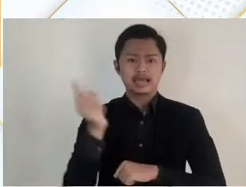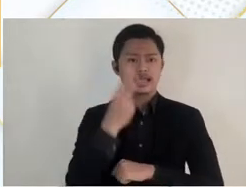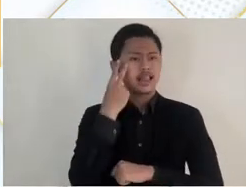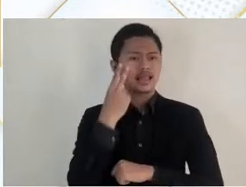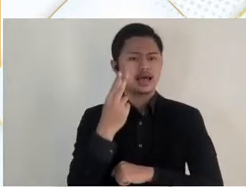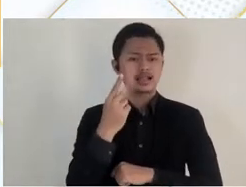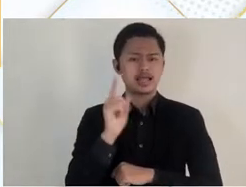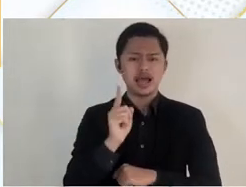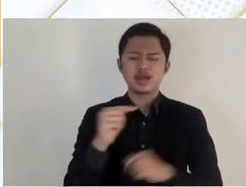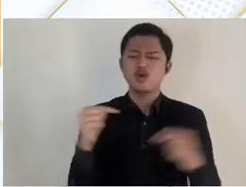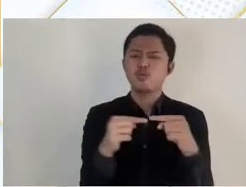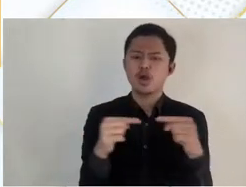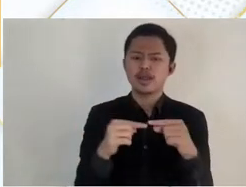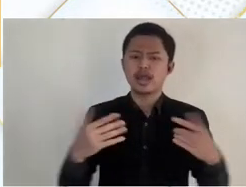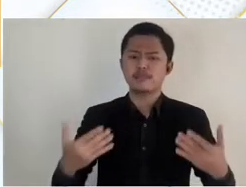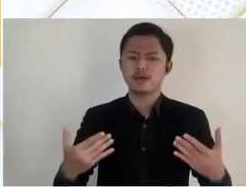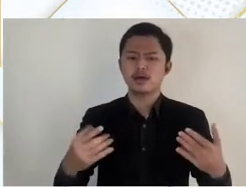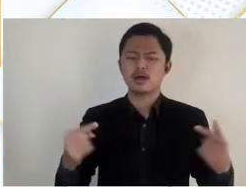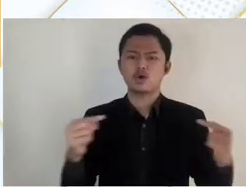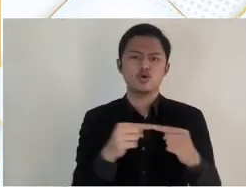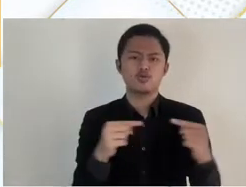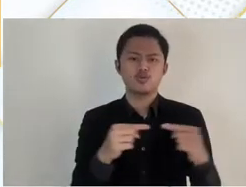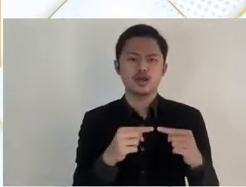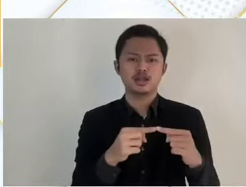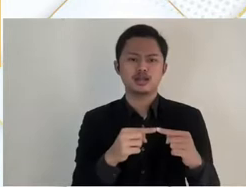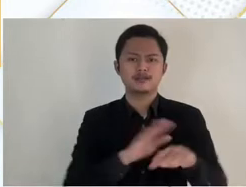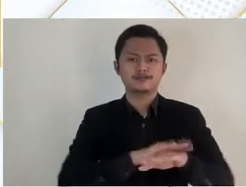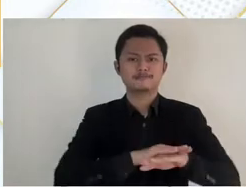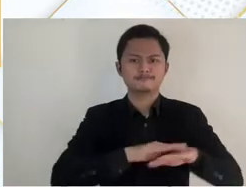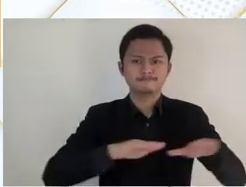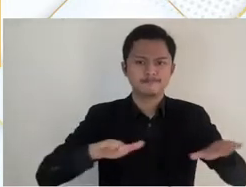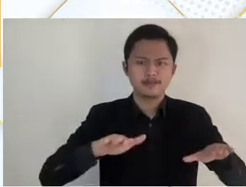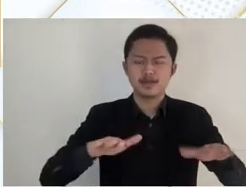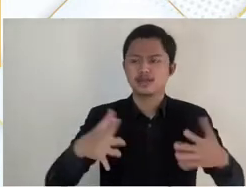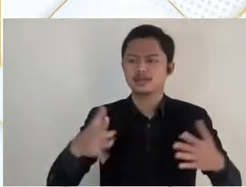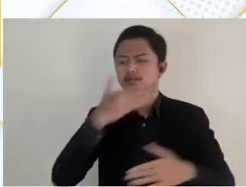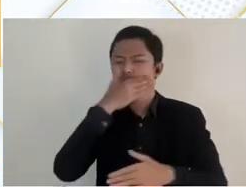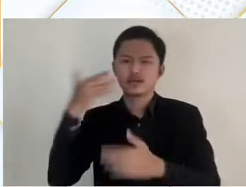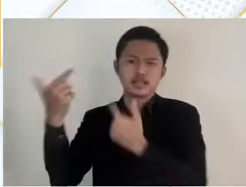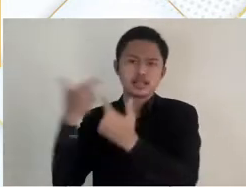a correlation between peace and also terrorism,